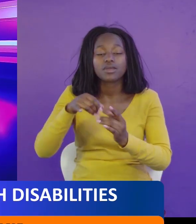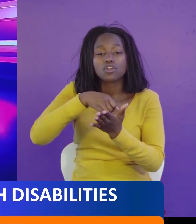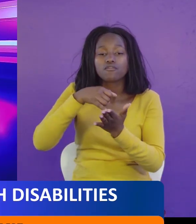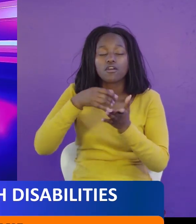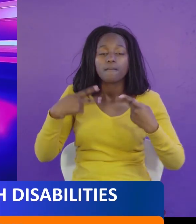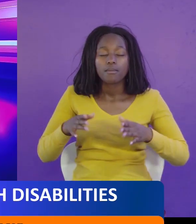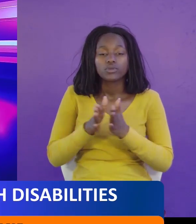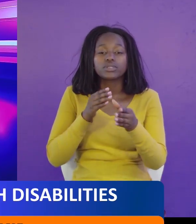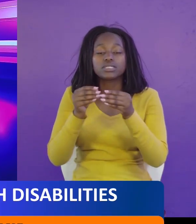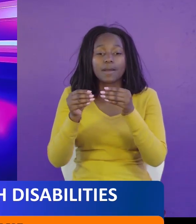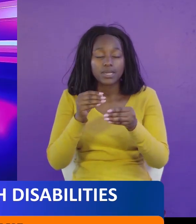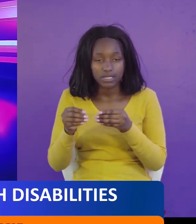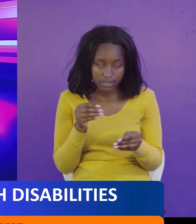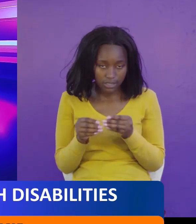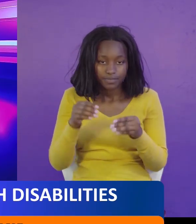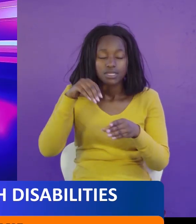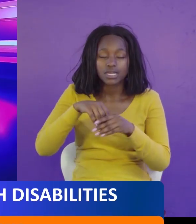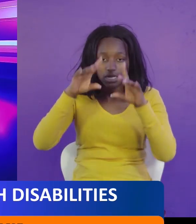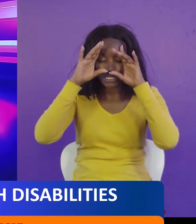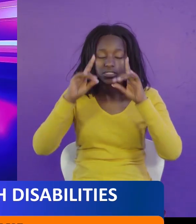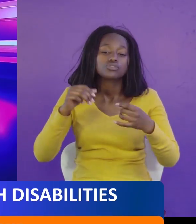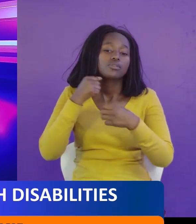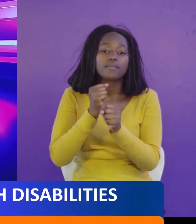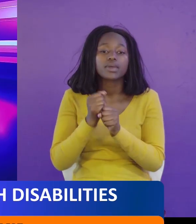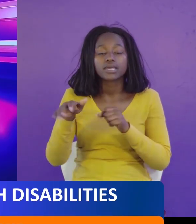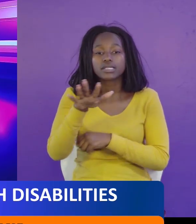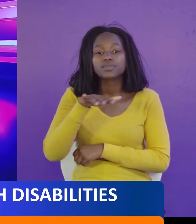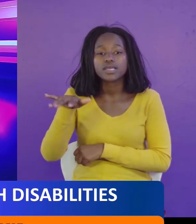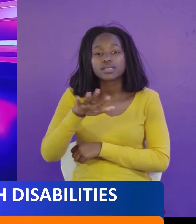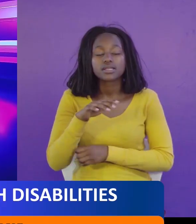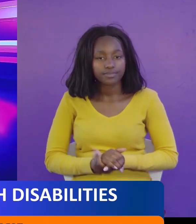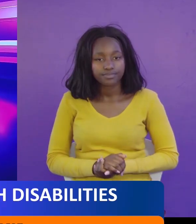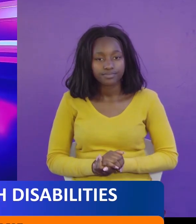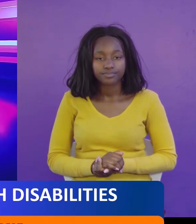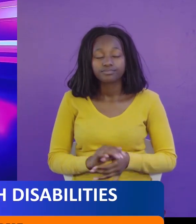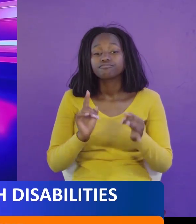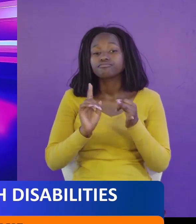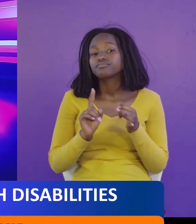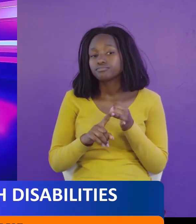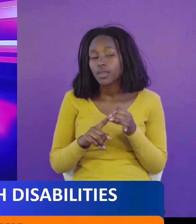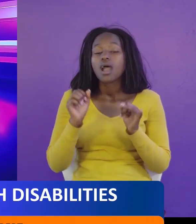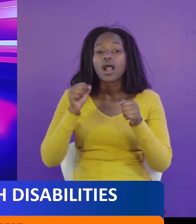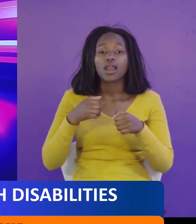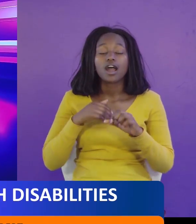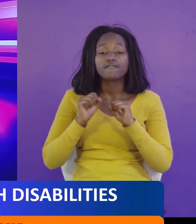disabilities into decision-making spaces. 2, social